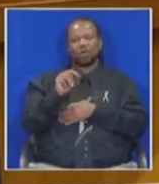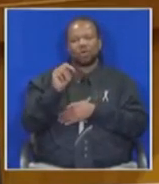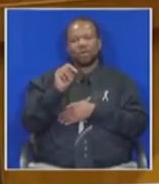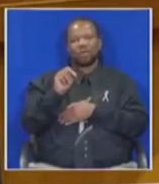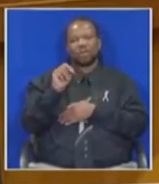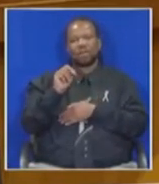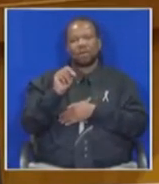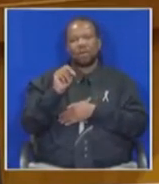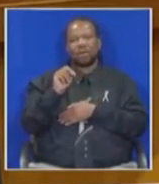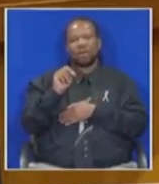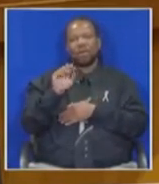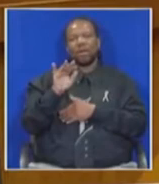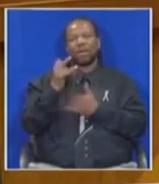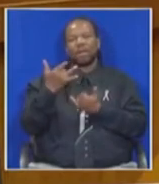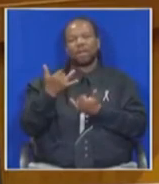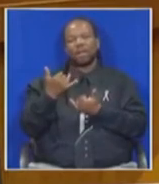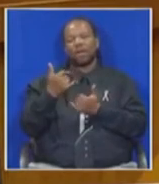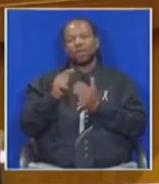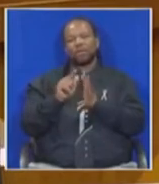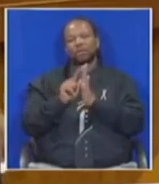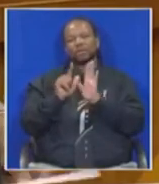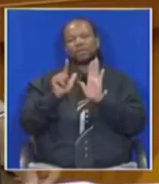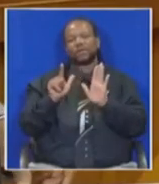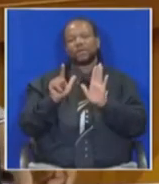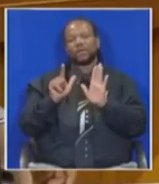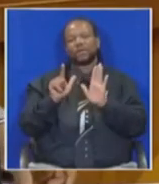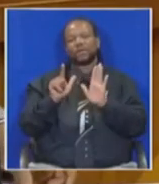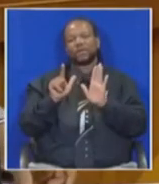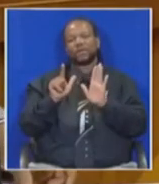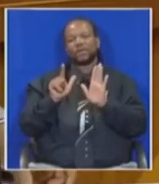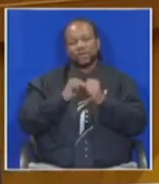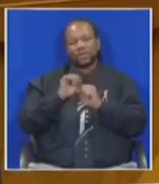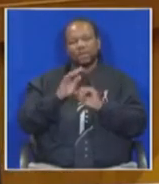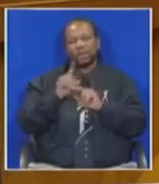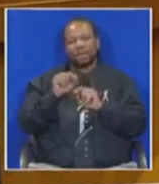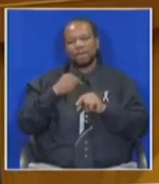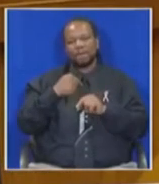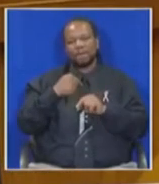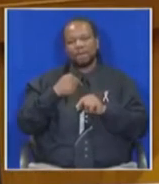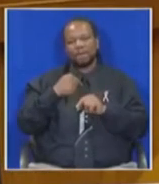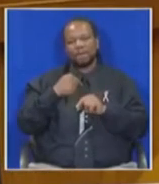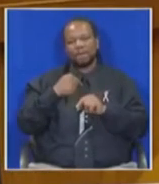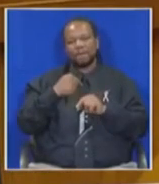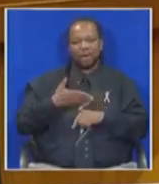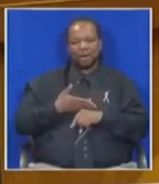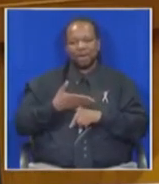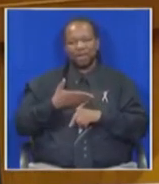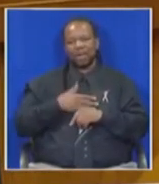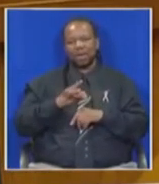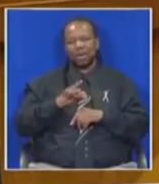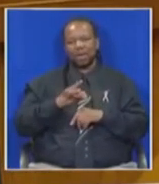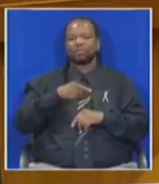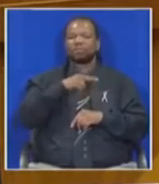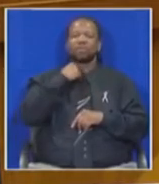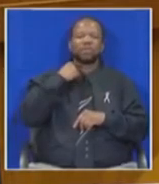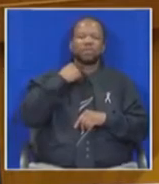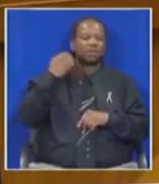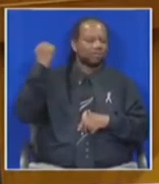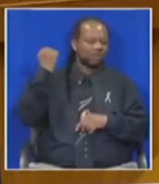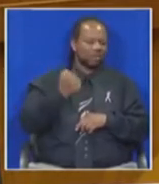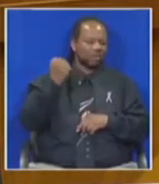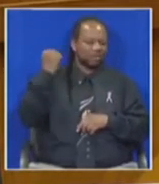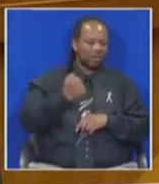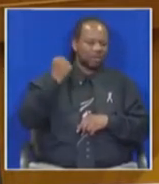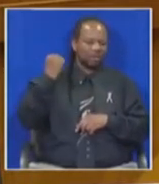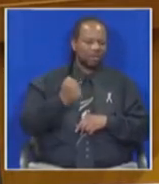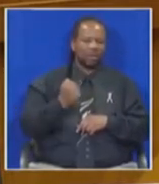it will mark 7 years since my mother was brutally murdered with multiple stab wounds, the result of